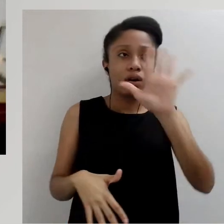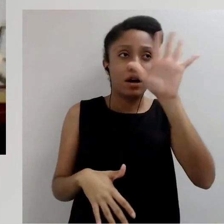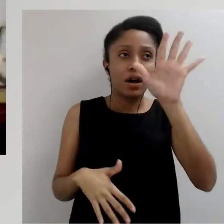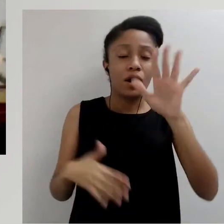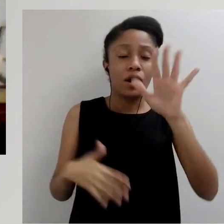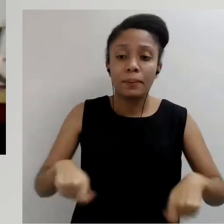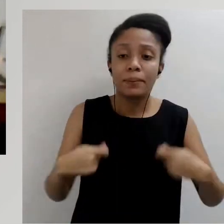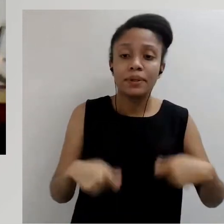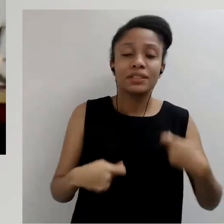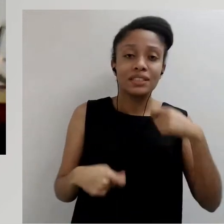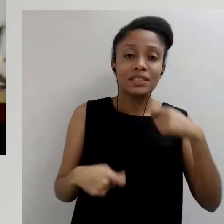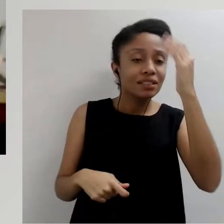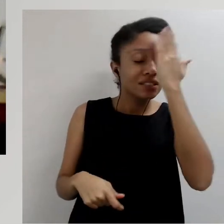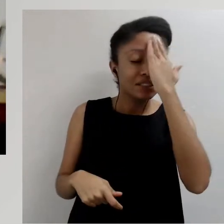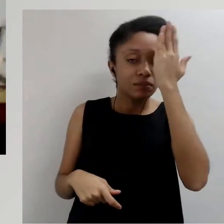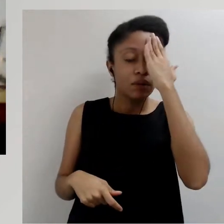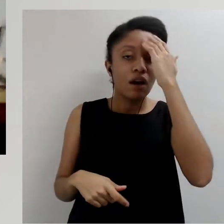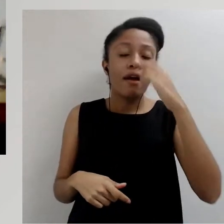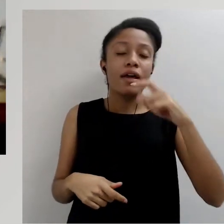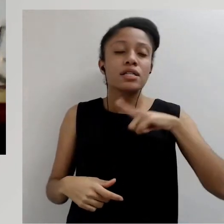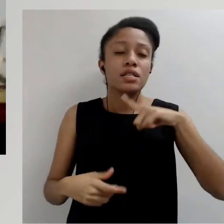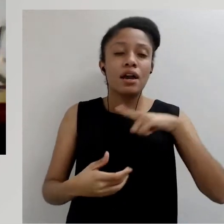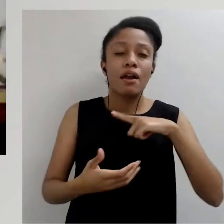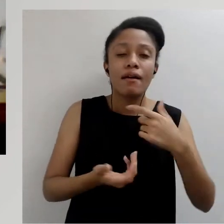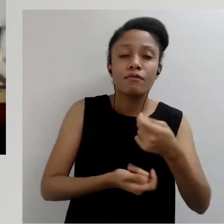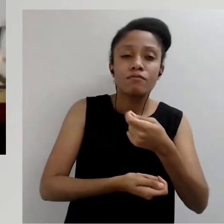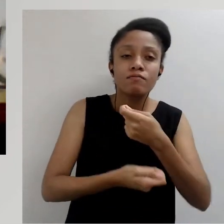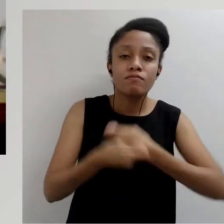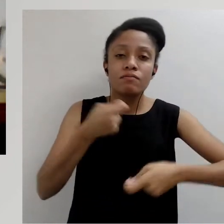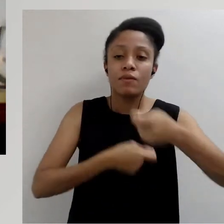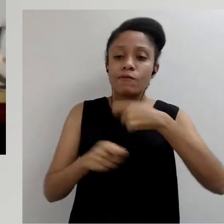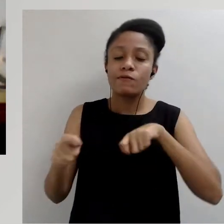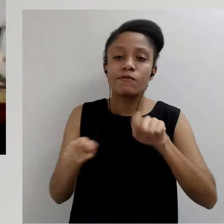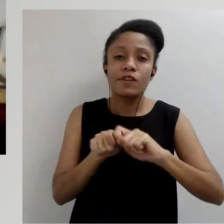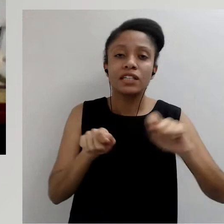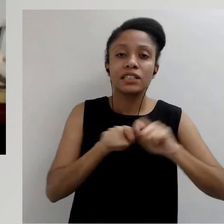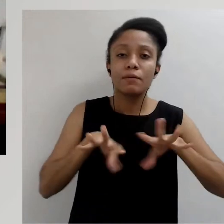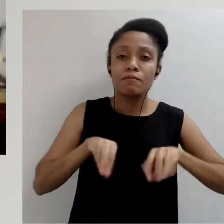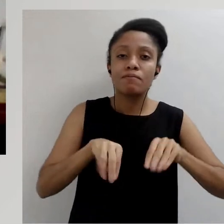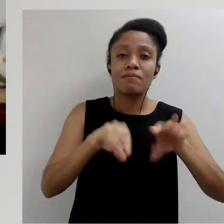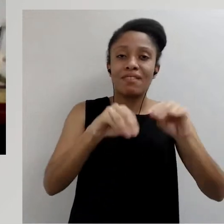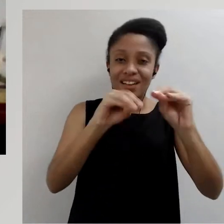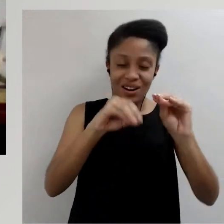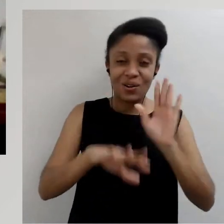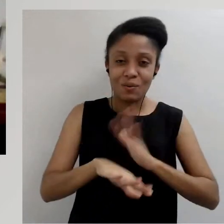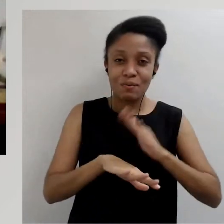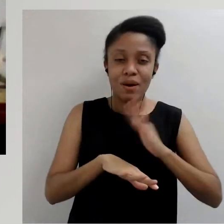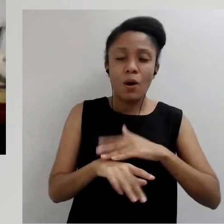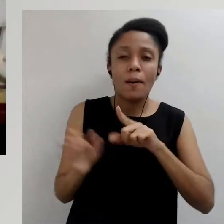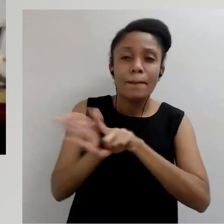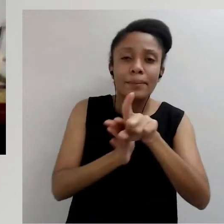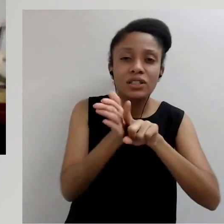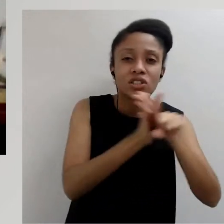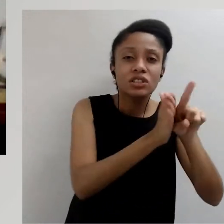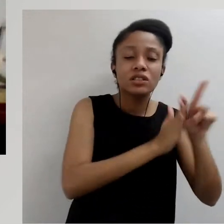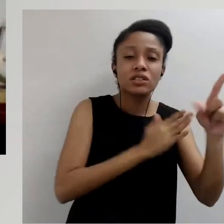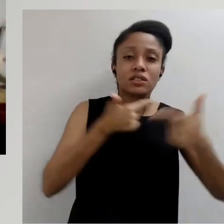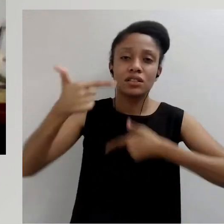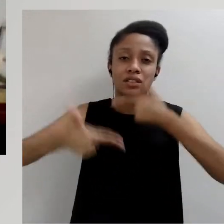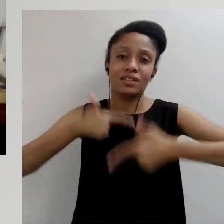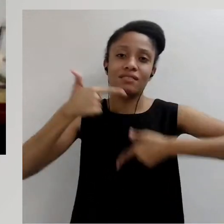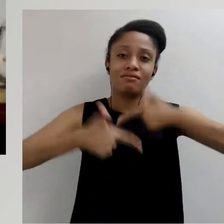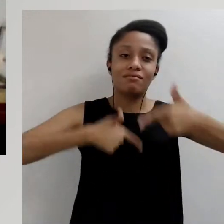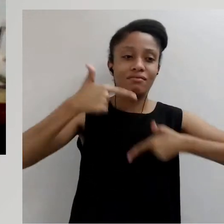in advertising. You need to know how to be organic, and for that you need